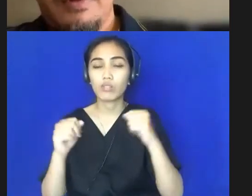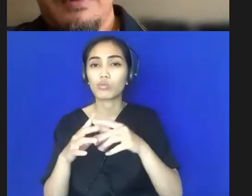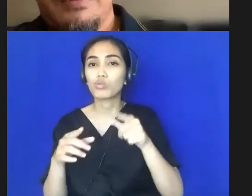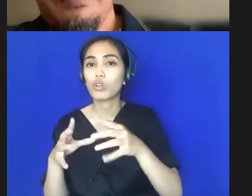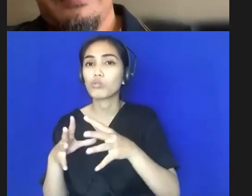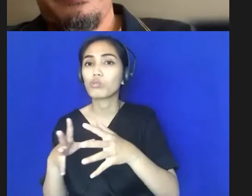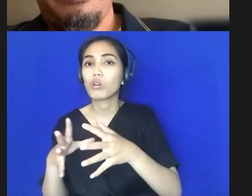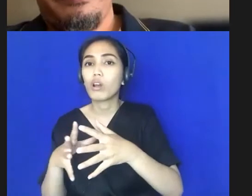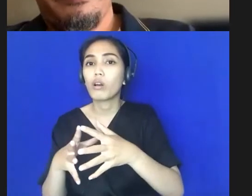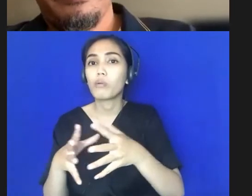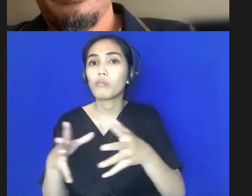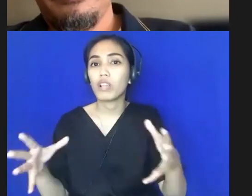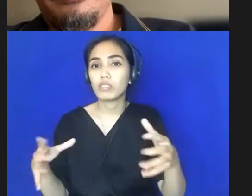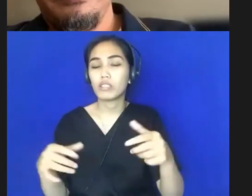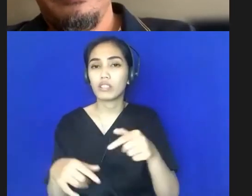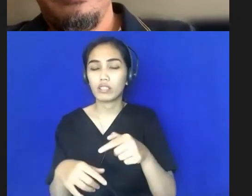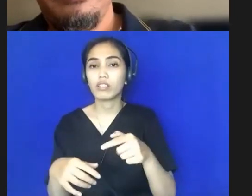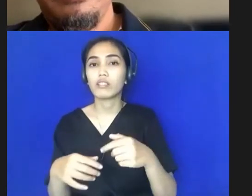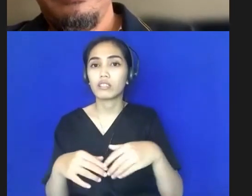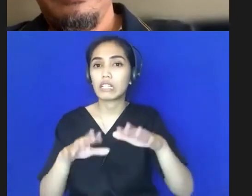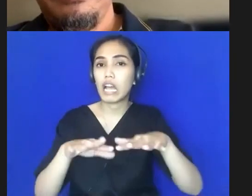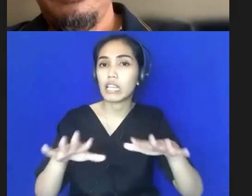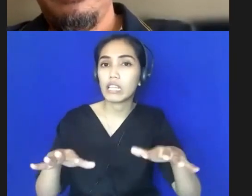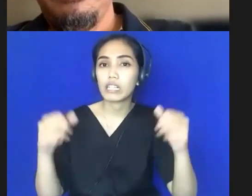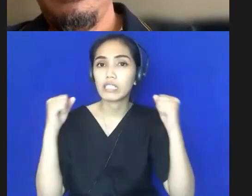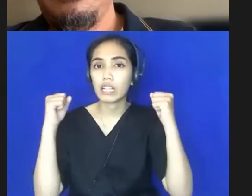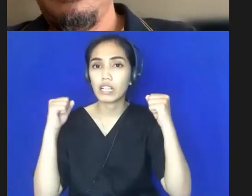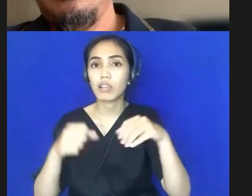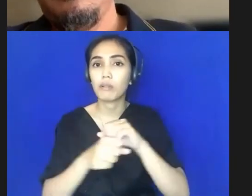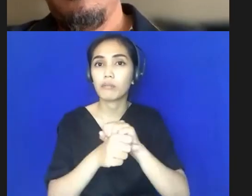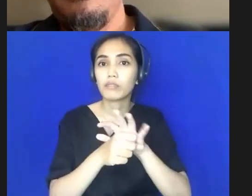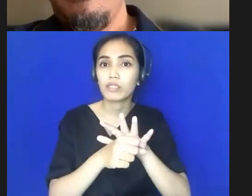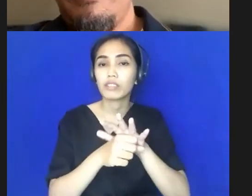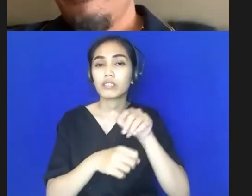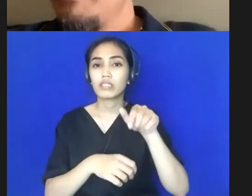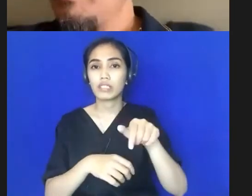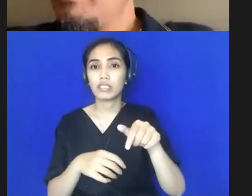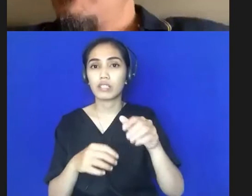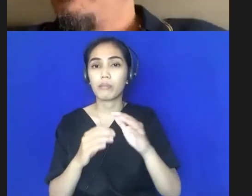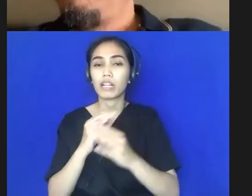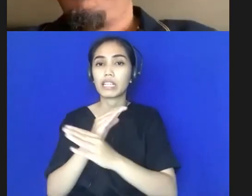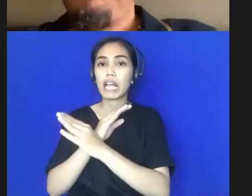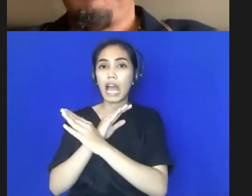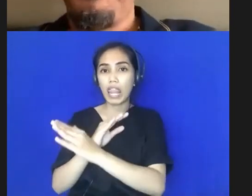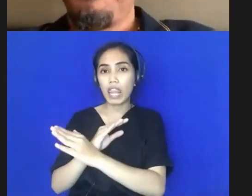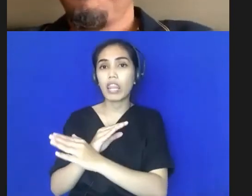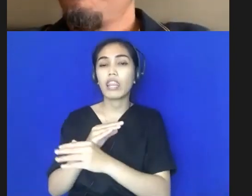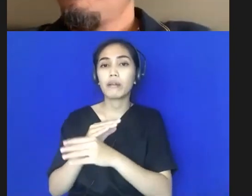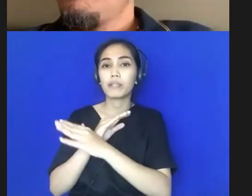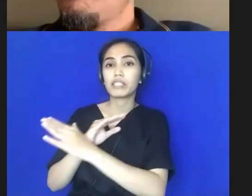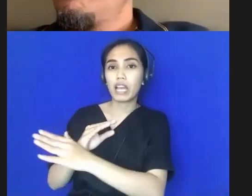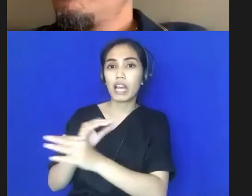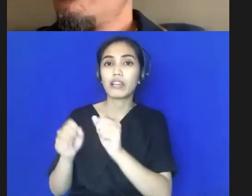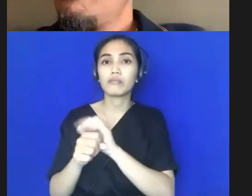for expanding telehealth and other pandemic resilient services. So that's the aim of that, is